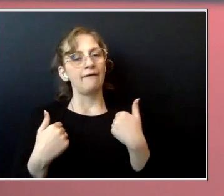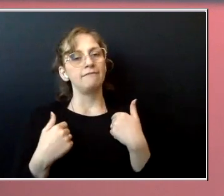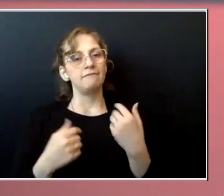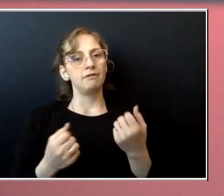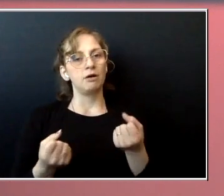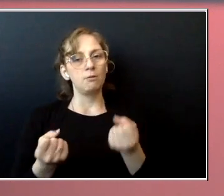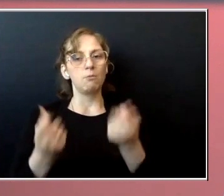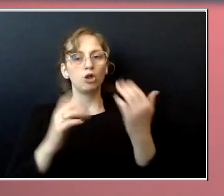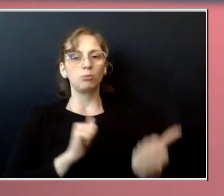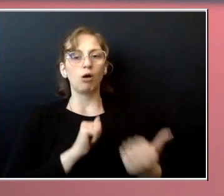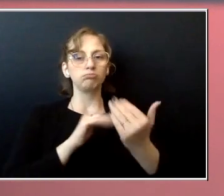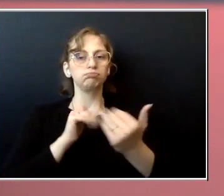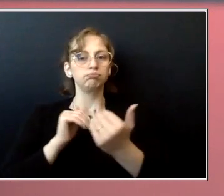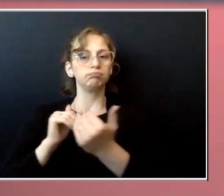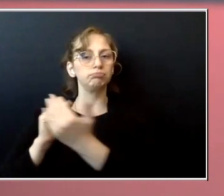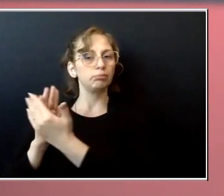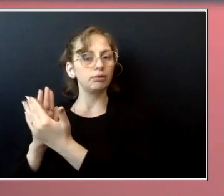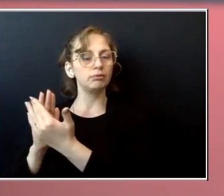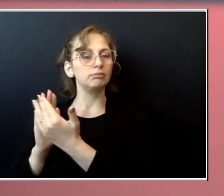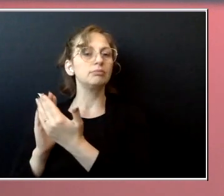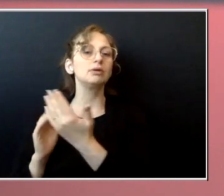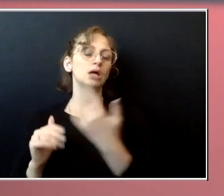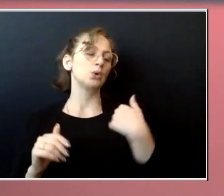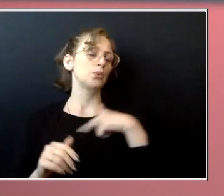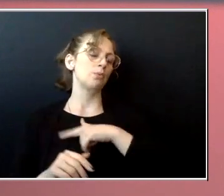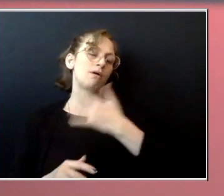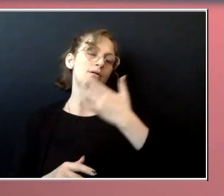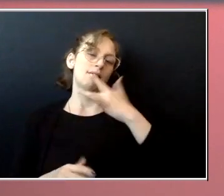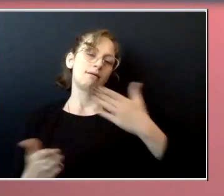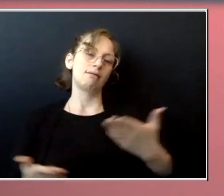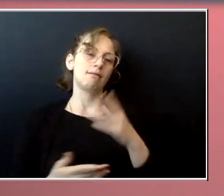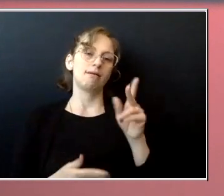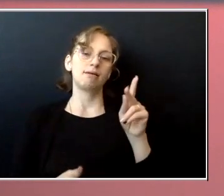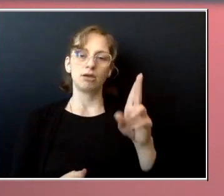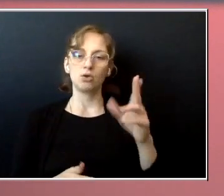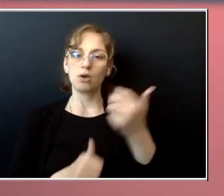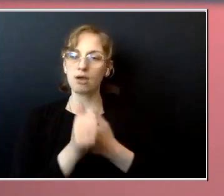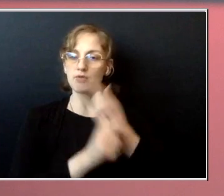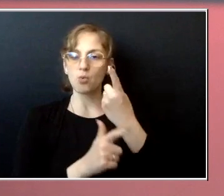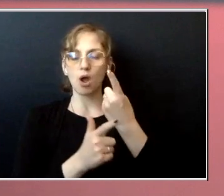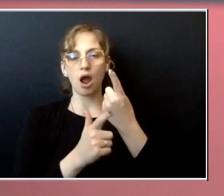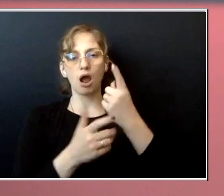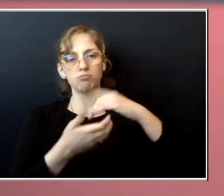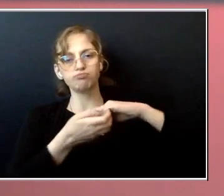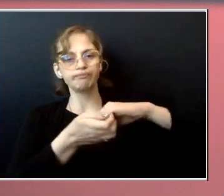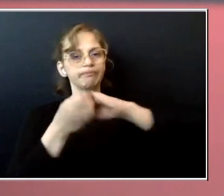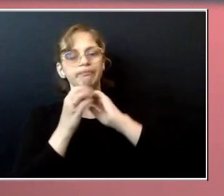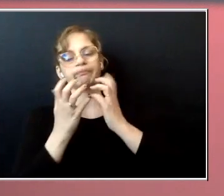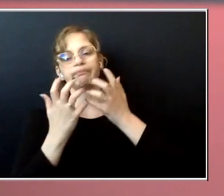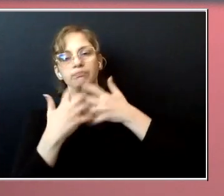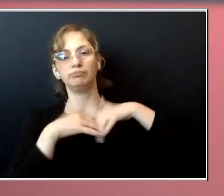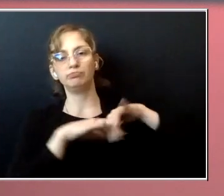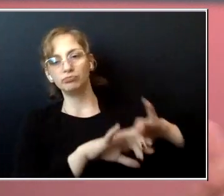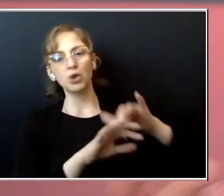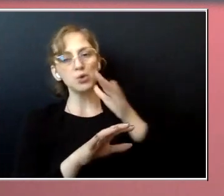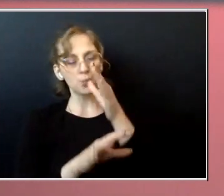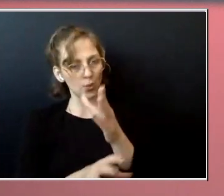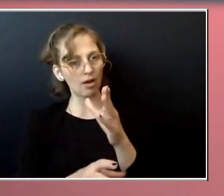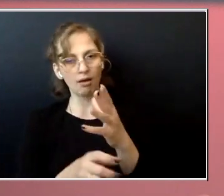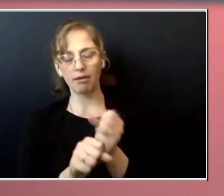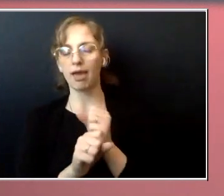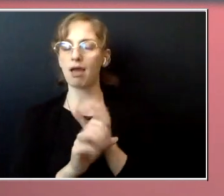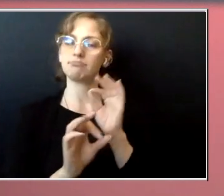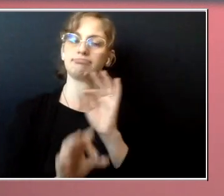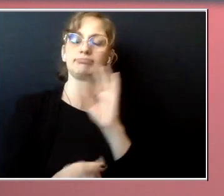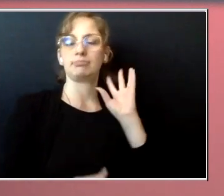so fortunate at KU that we all work very well together. You will get complete comprehensive care at our center. With in